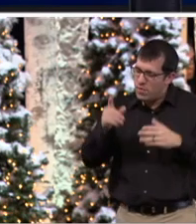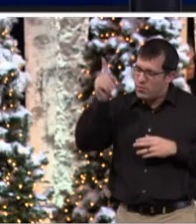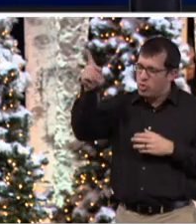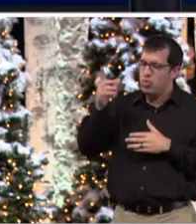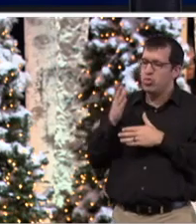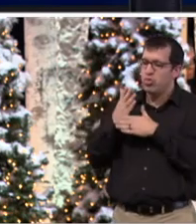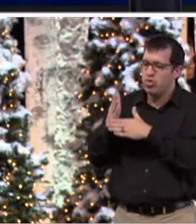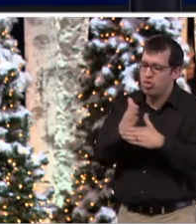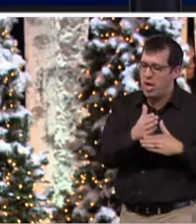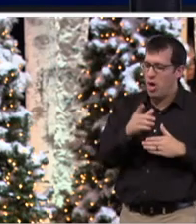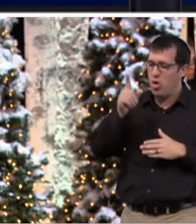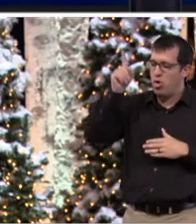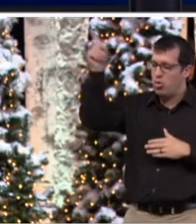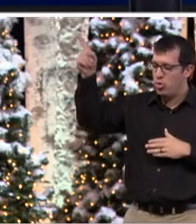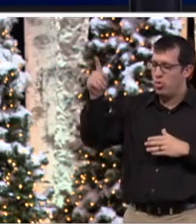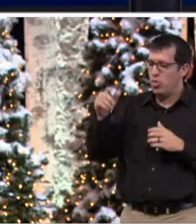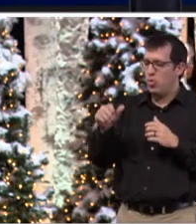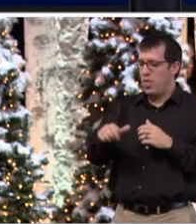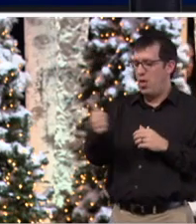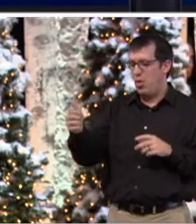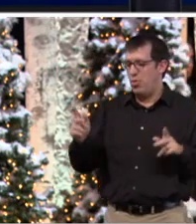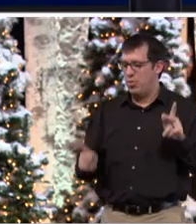share you with others.